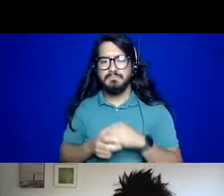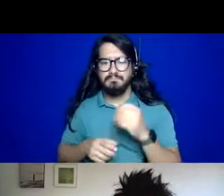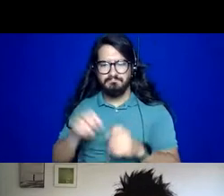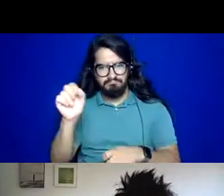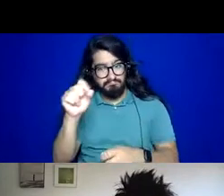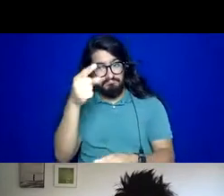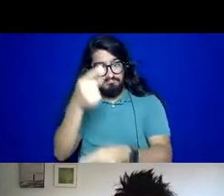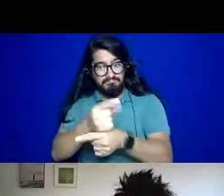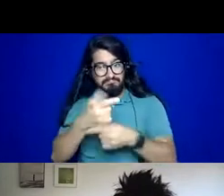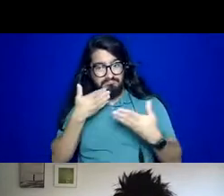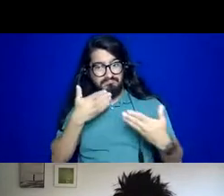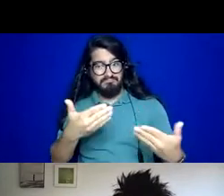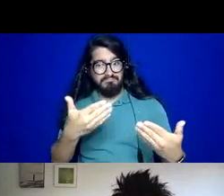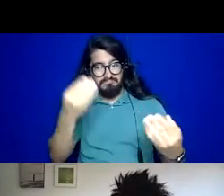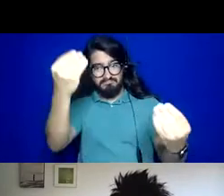Thanks.